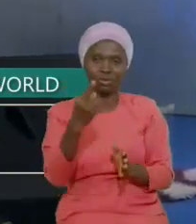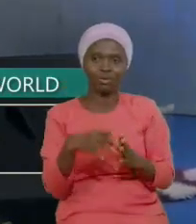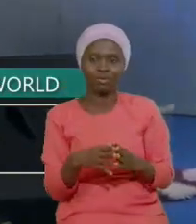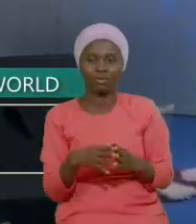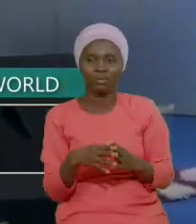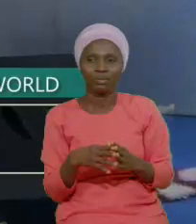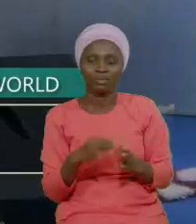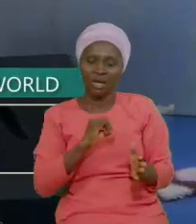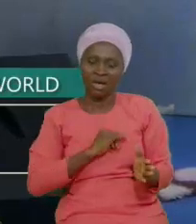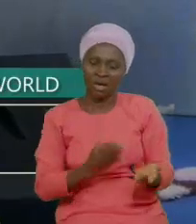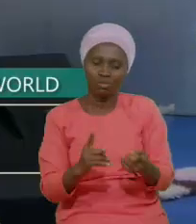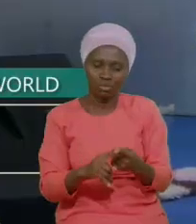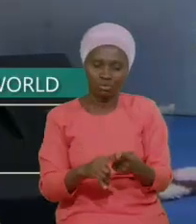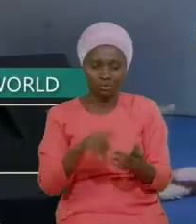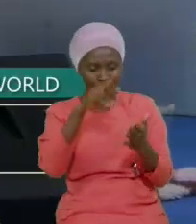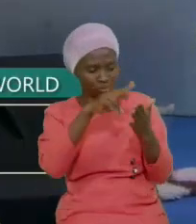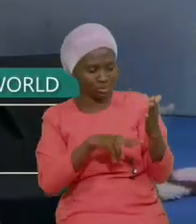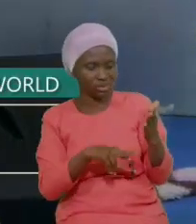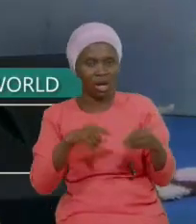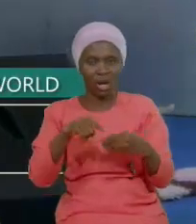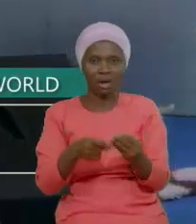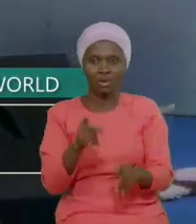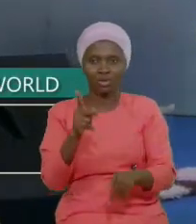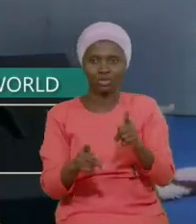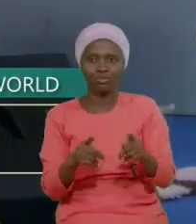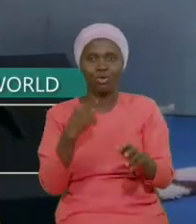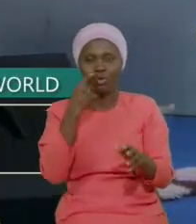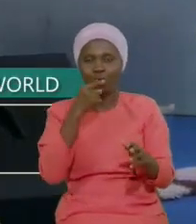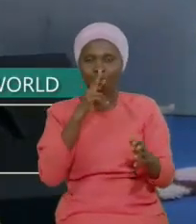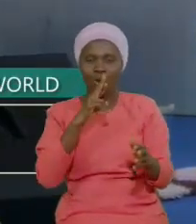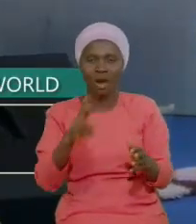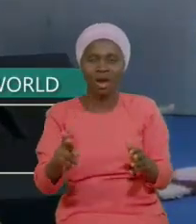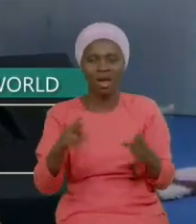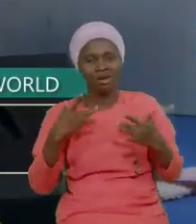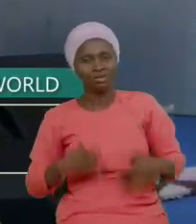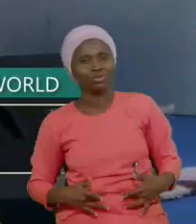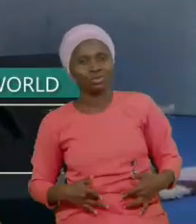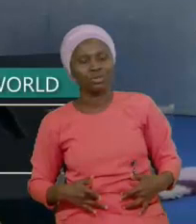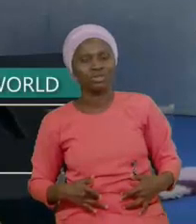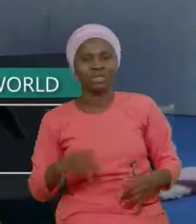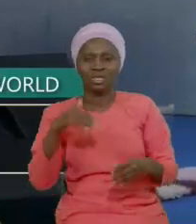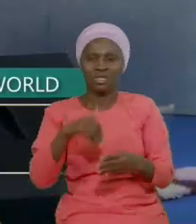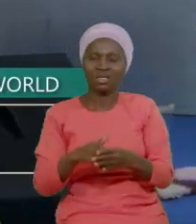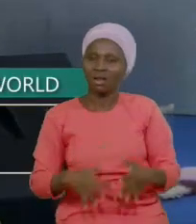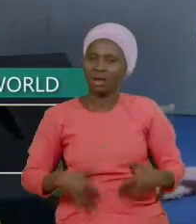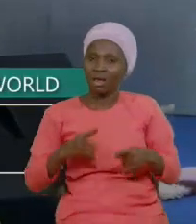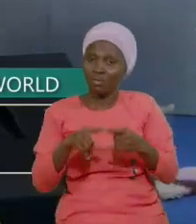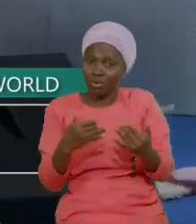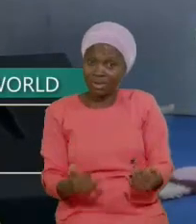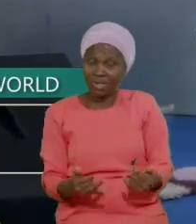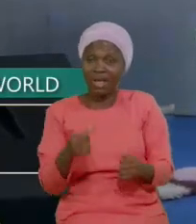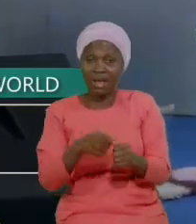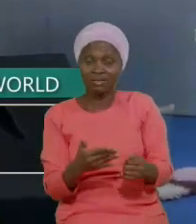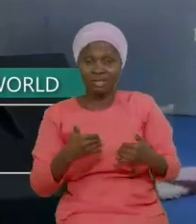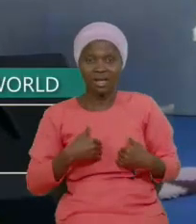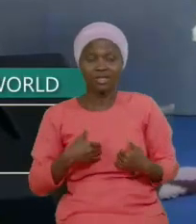I want to read about people who are shattered in life and scattered in life, but now everything has come